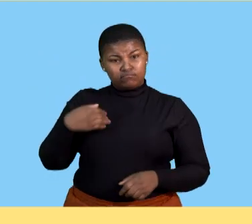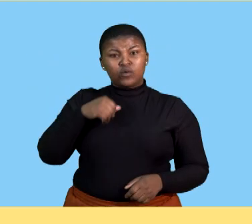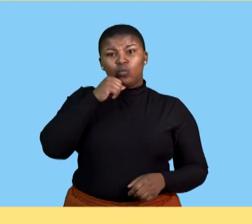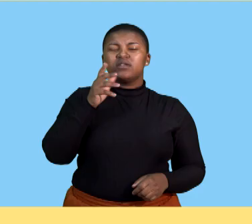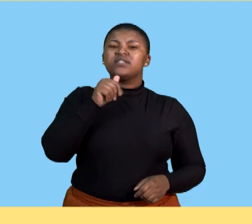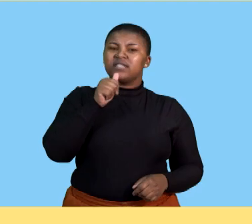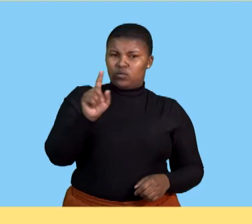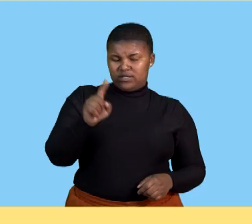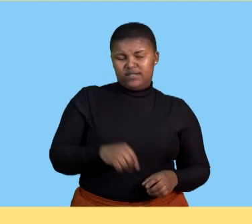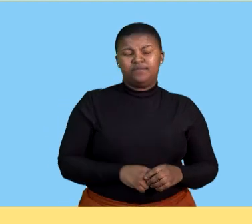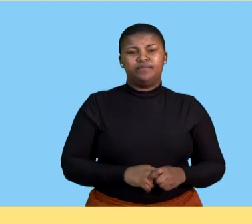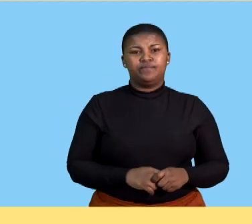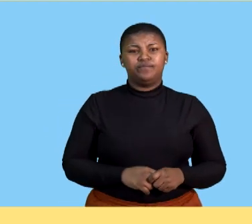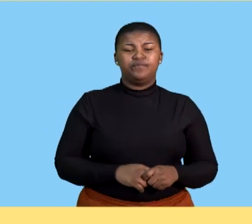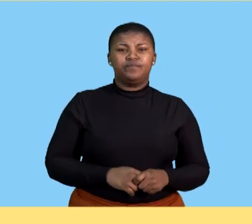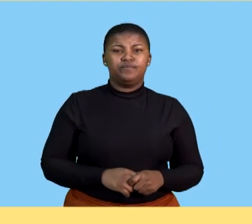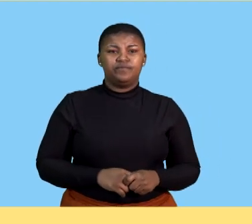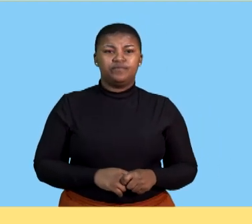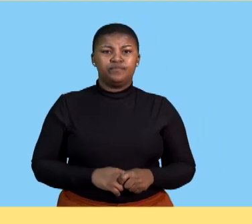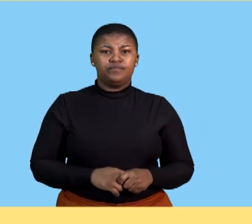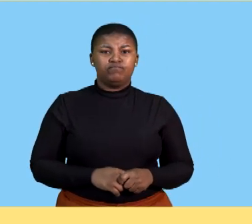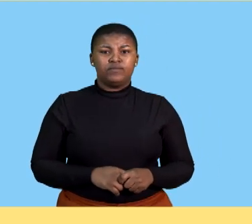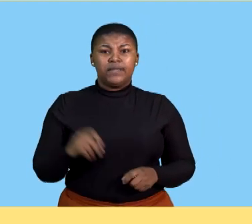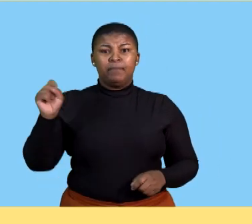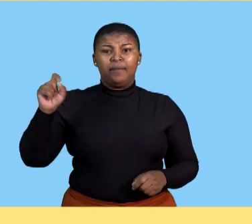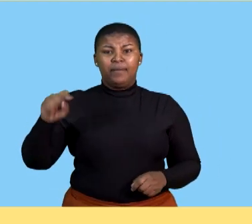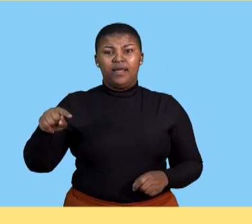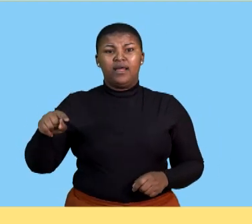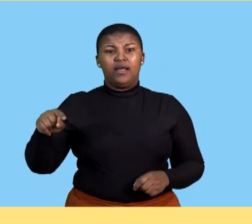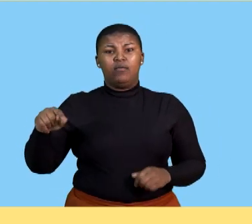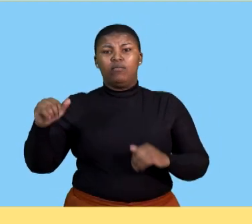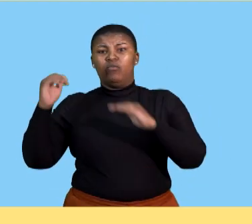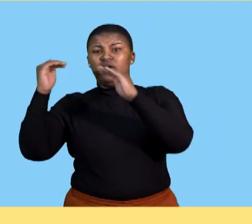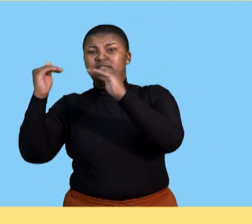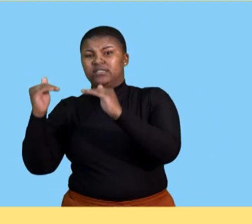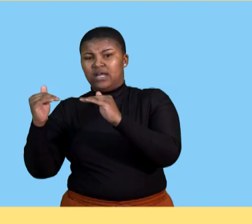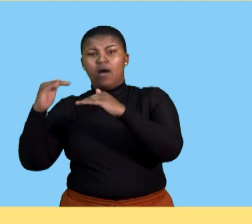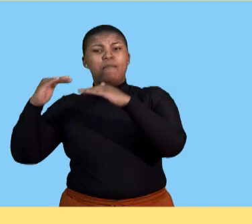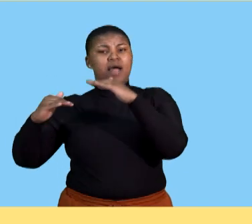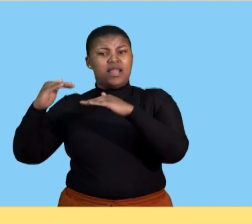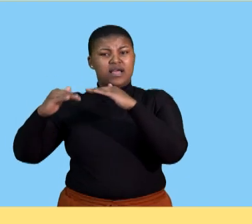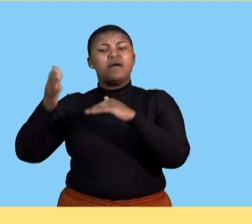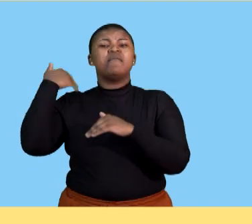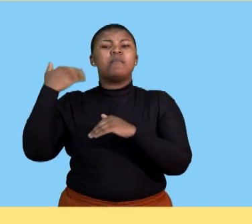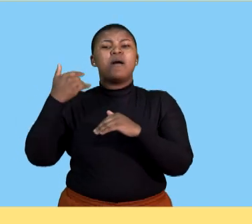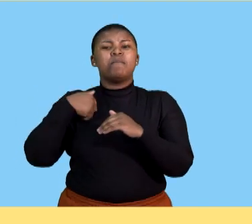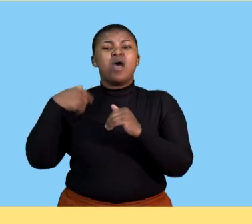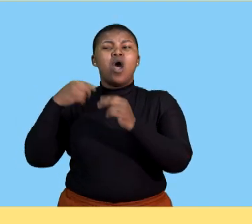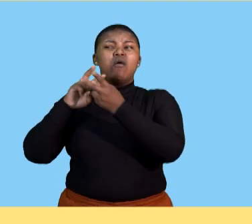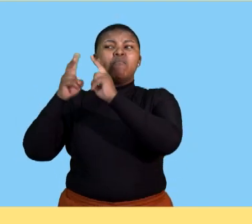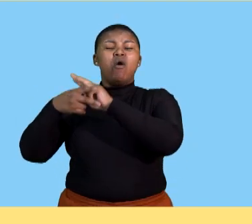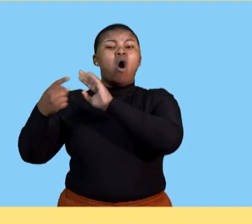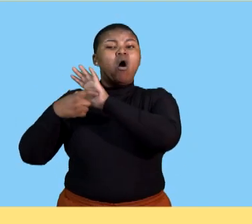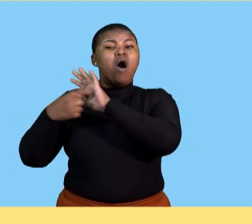balance brought down. Here's my balance brought down. At the beginning, we're owing